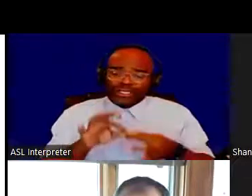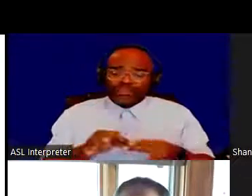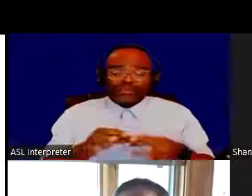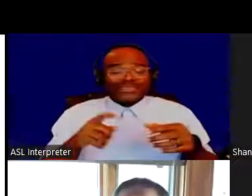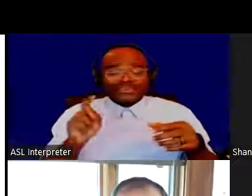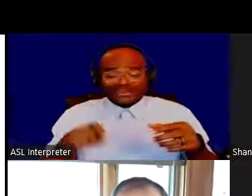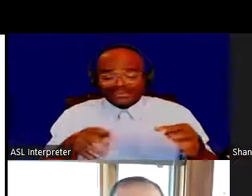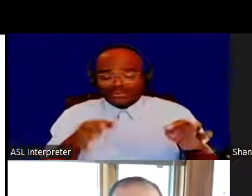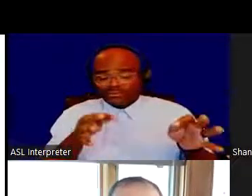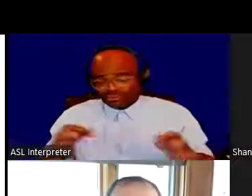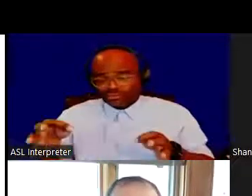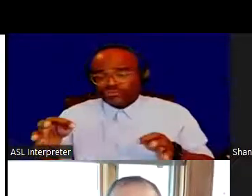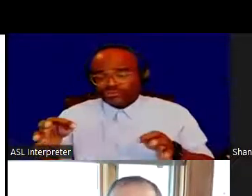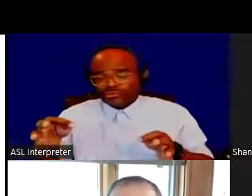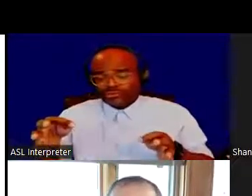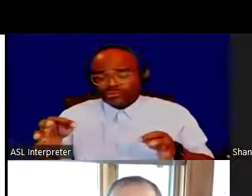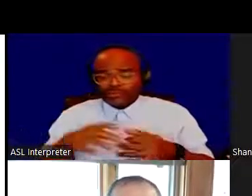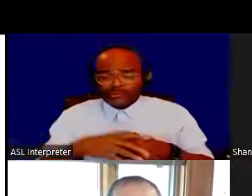managers.